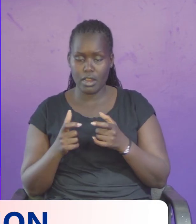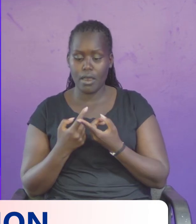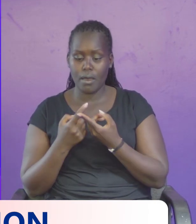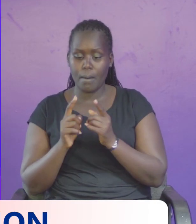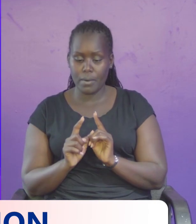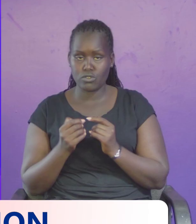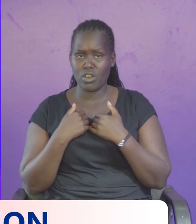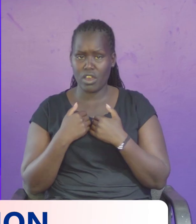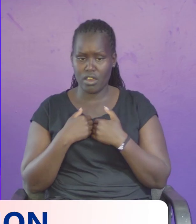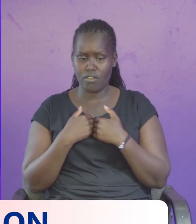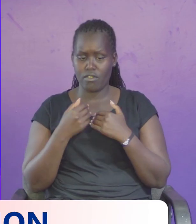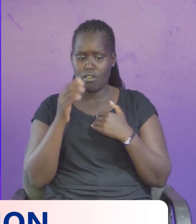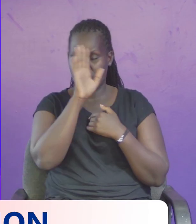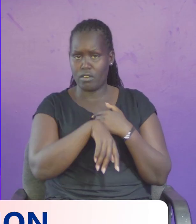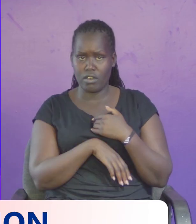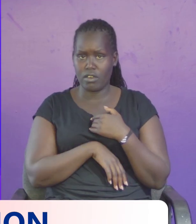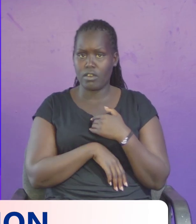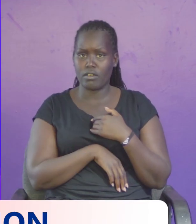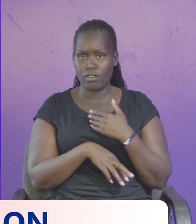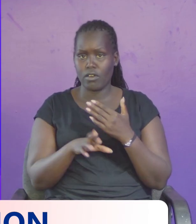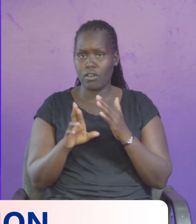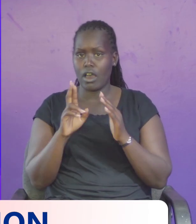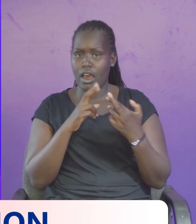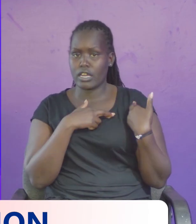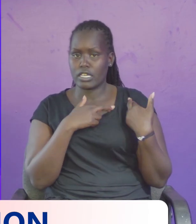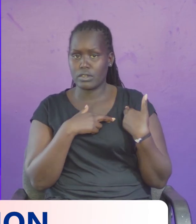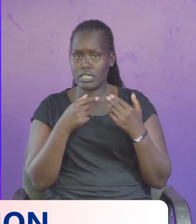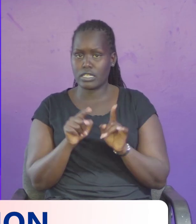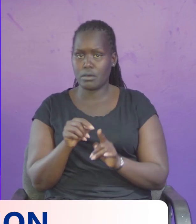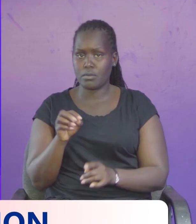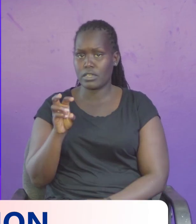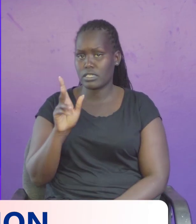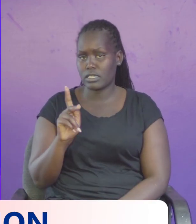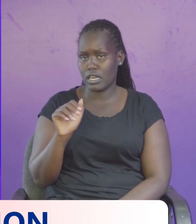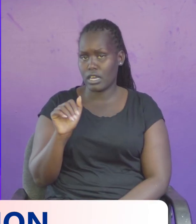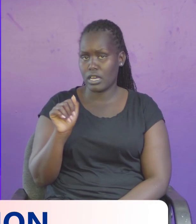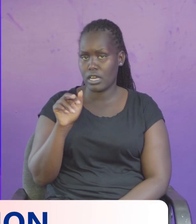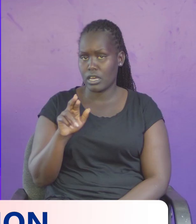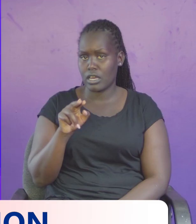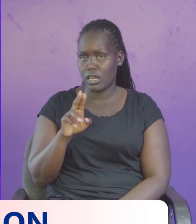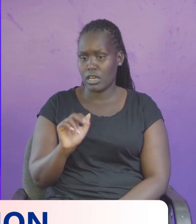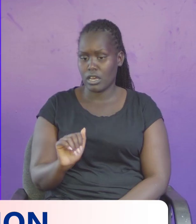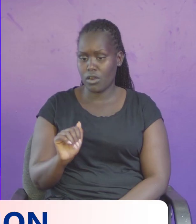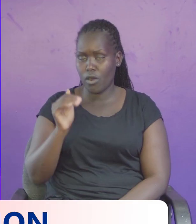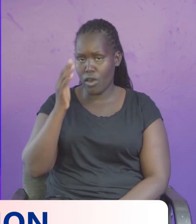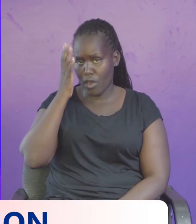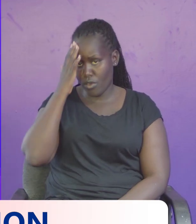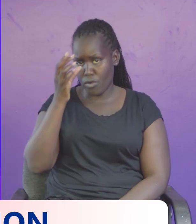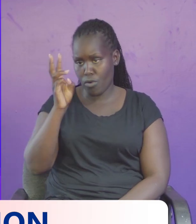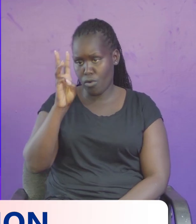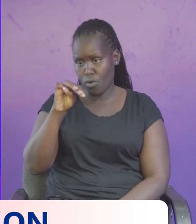role that was played by some people like Martha Karua. These people get into the fire front. Do you know Martha Karua